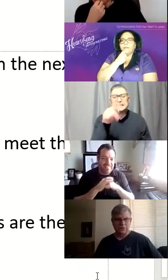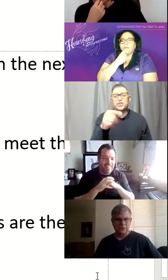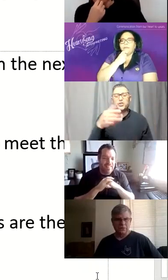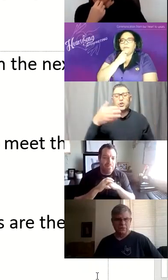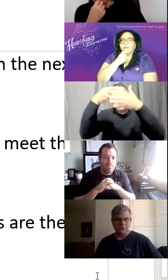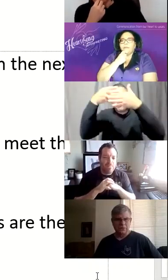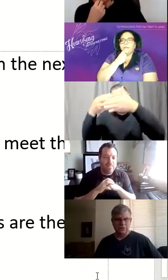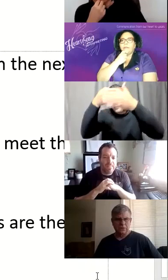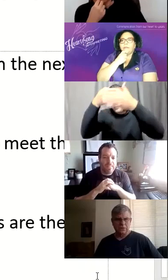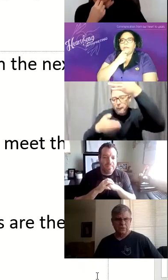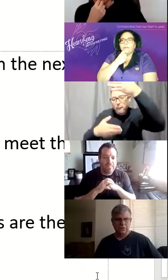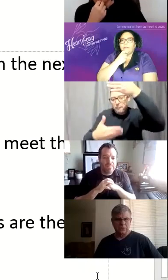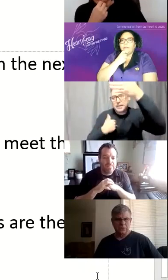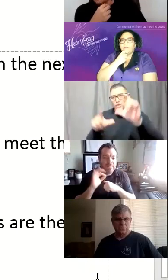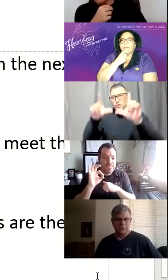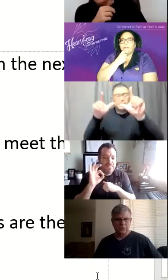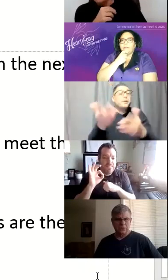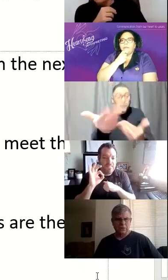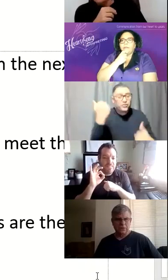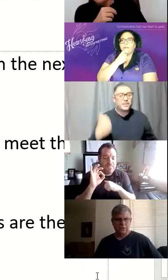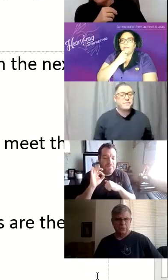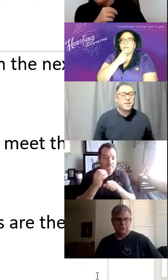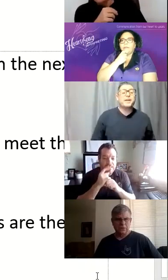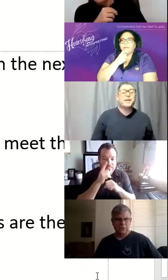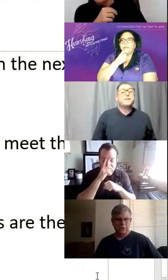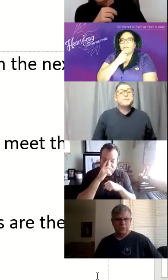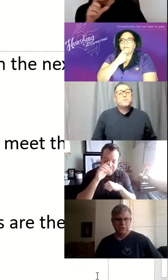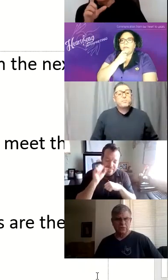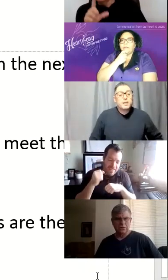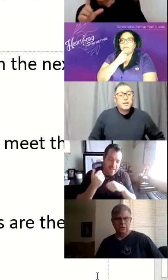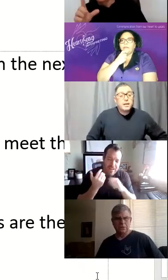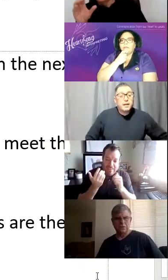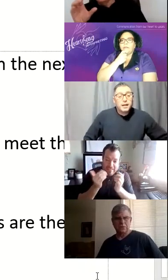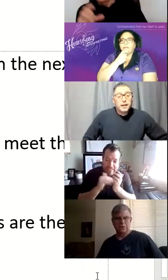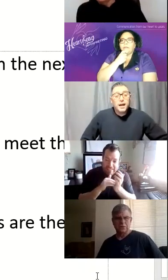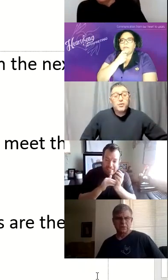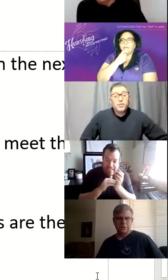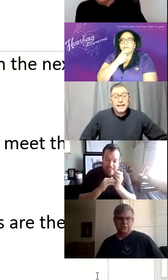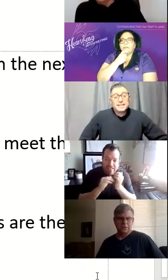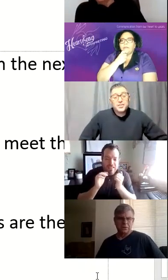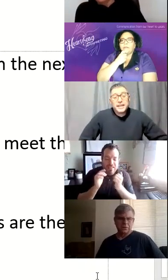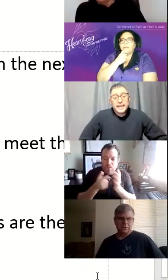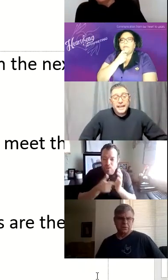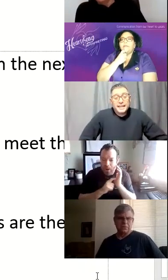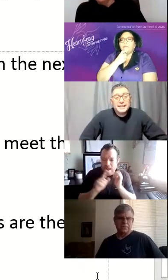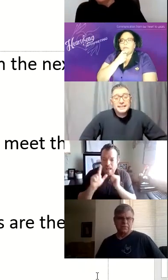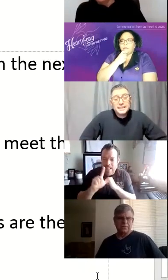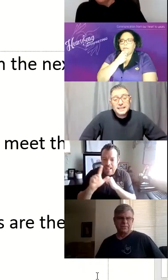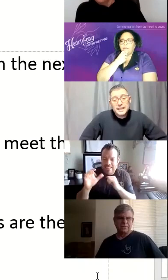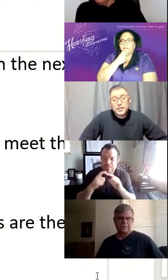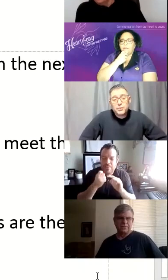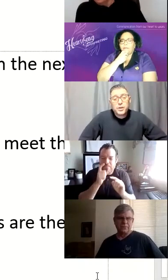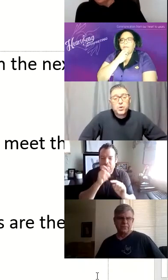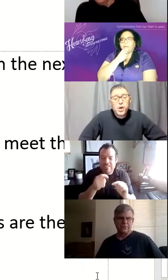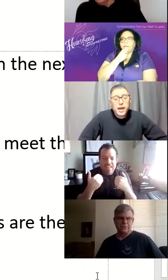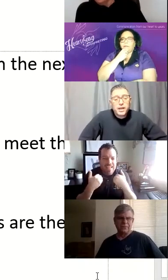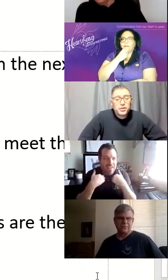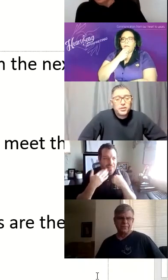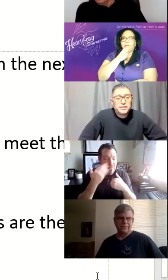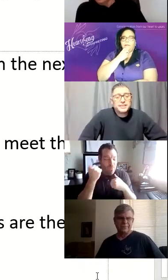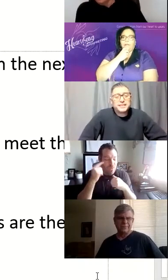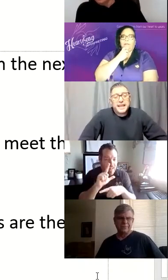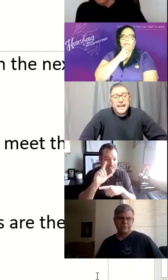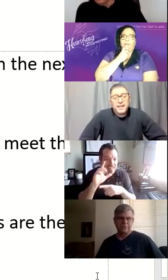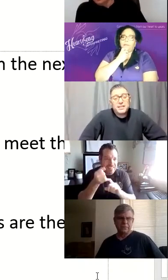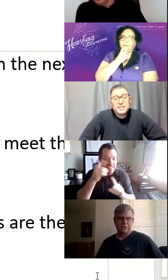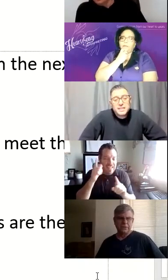Didn't see you. You were my screen. Anyway, go for it. Okay. All right. So again, it